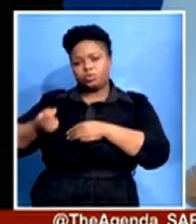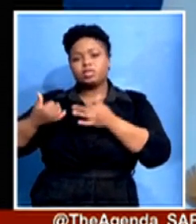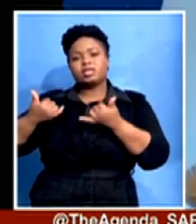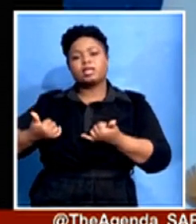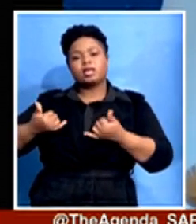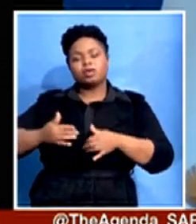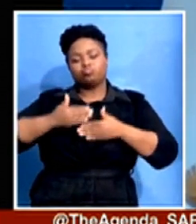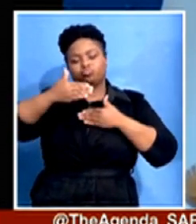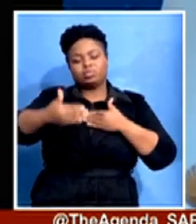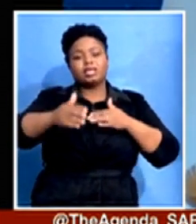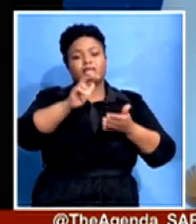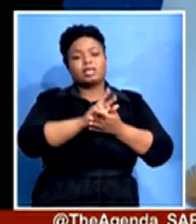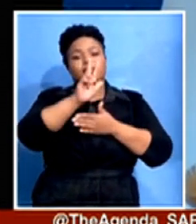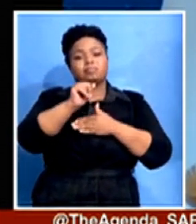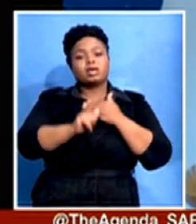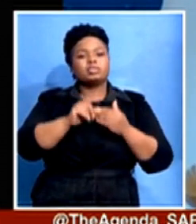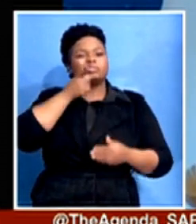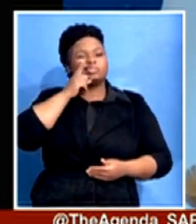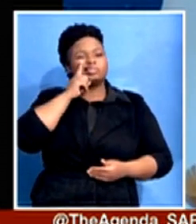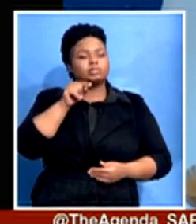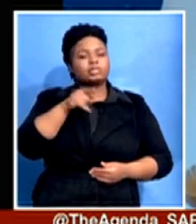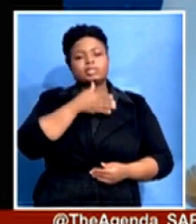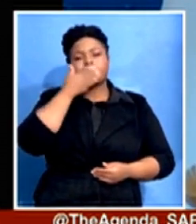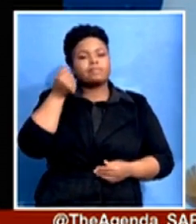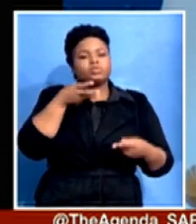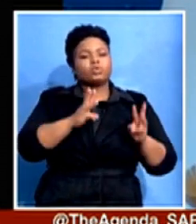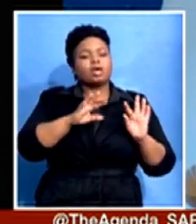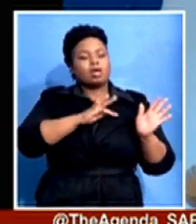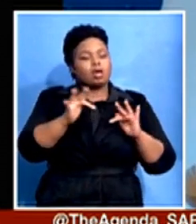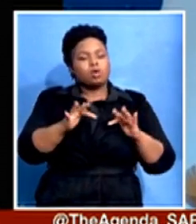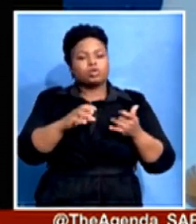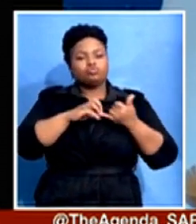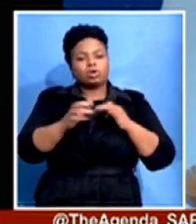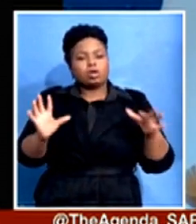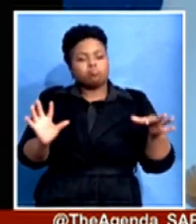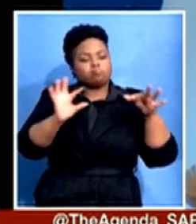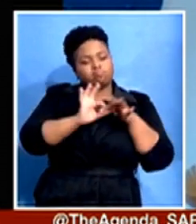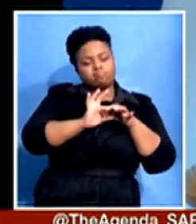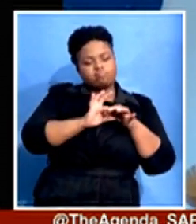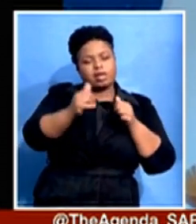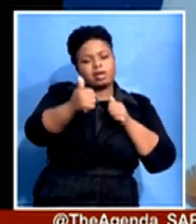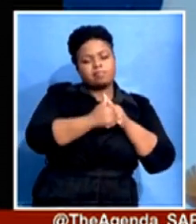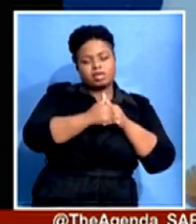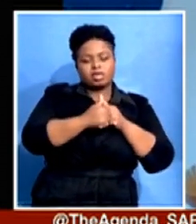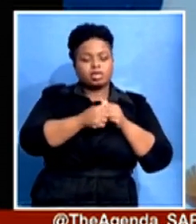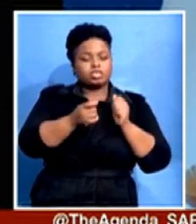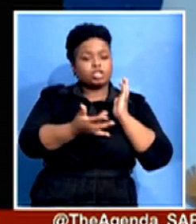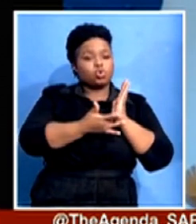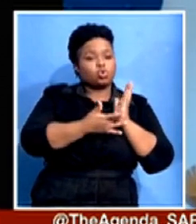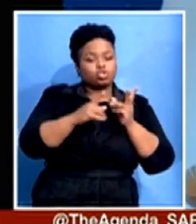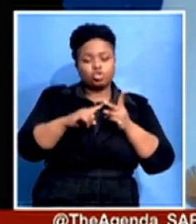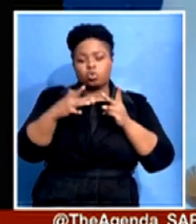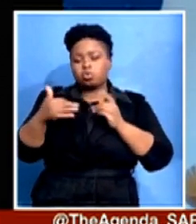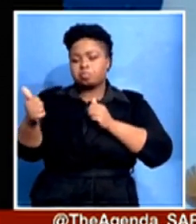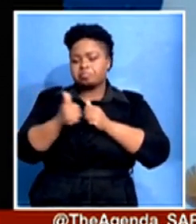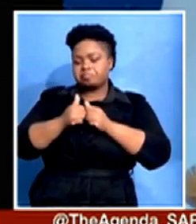we can fill the gaps, either with technology partner or research partners, in order to make sure that we are ready for the